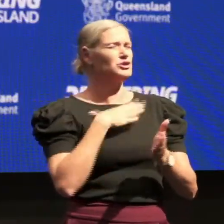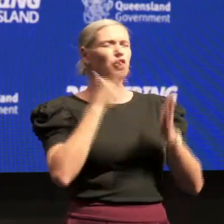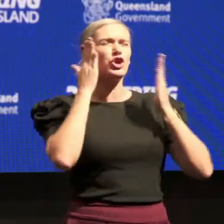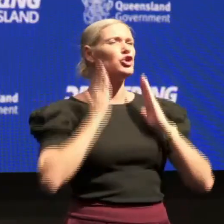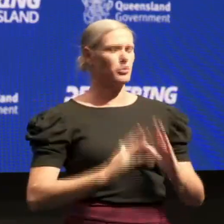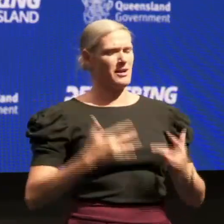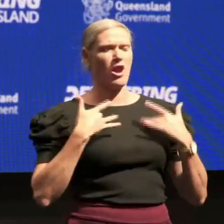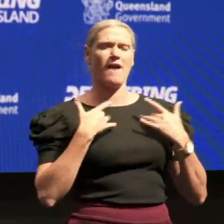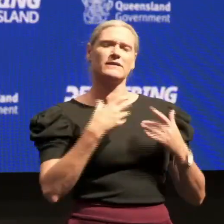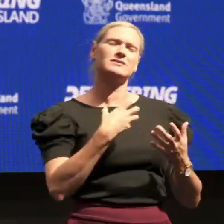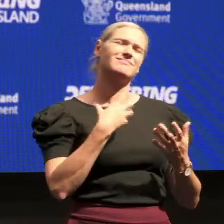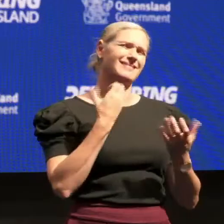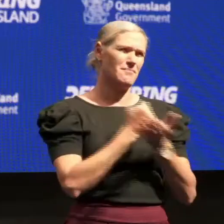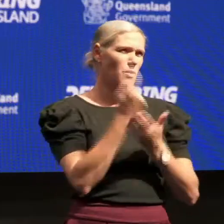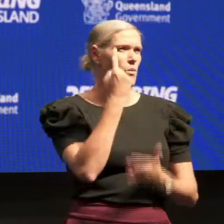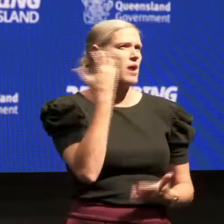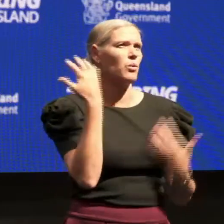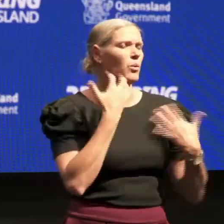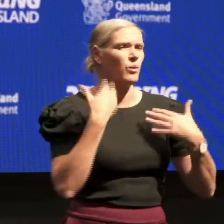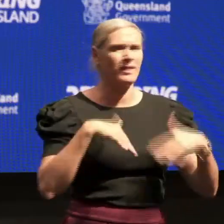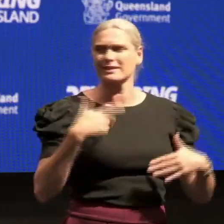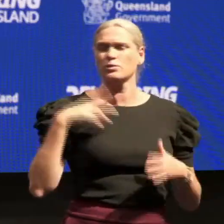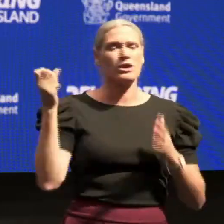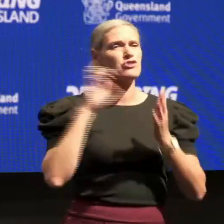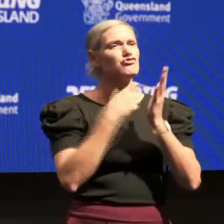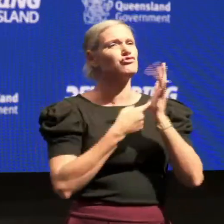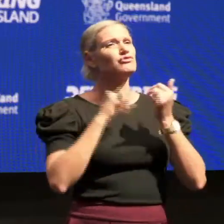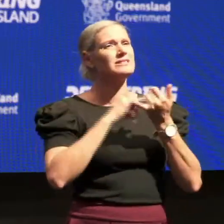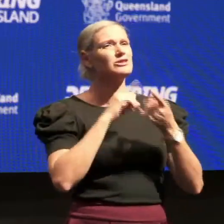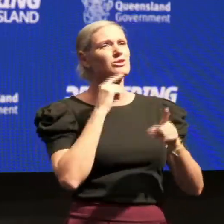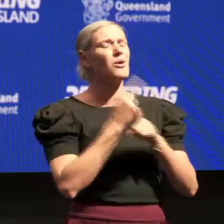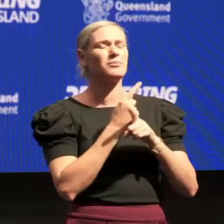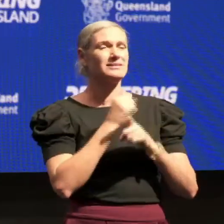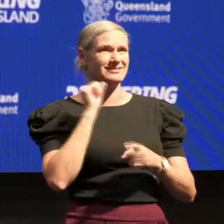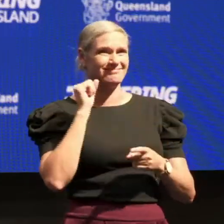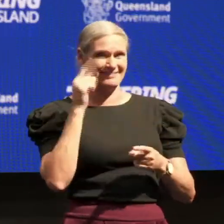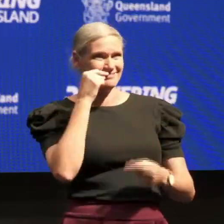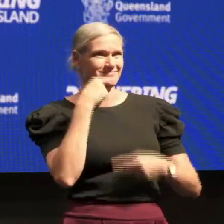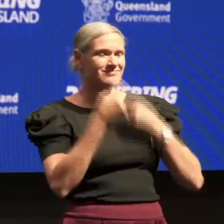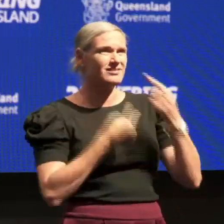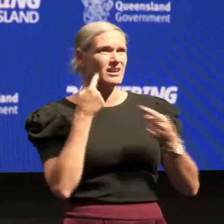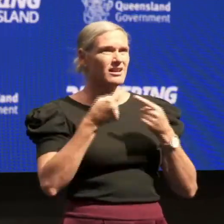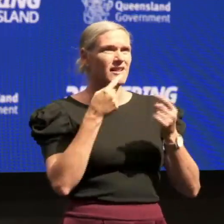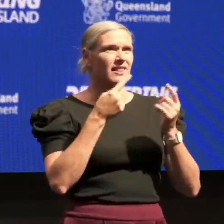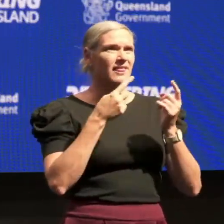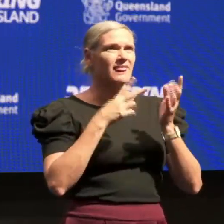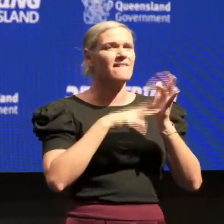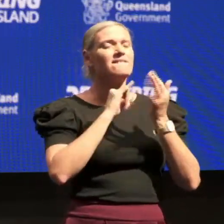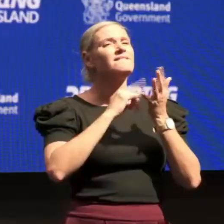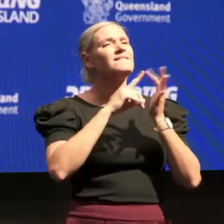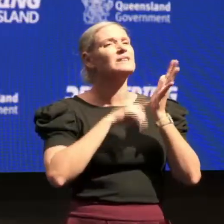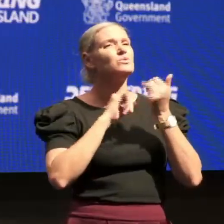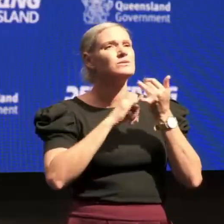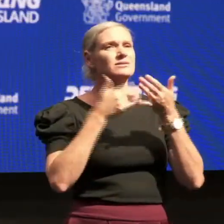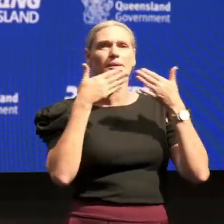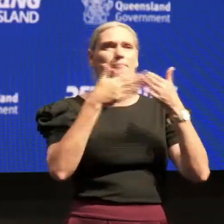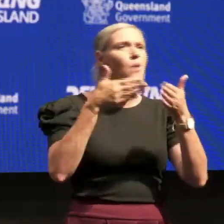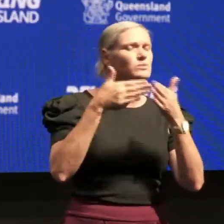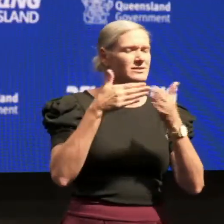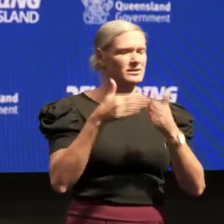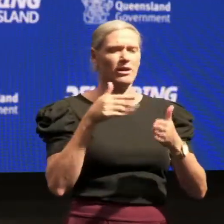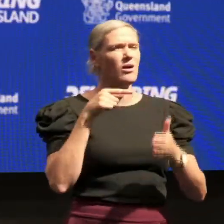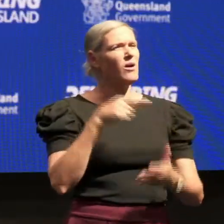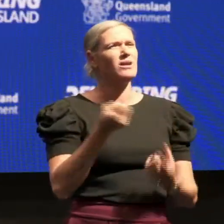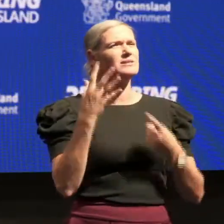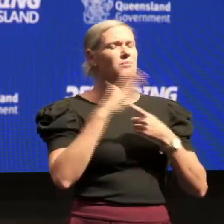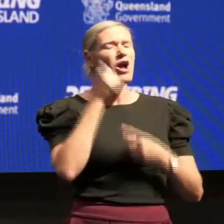more than anything, and I think that's why Chris's comments are so pertinent around, for example, those vessels. I